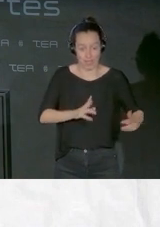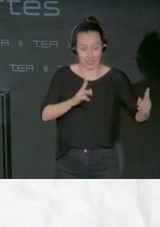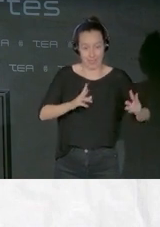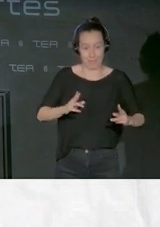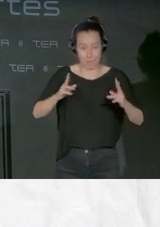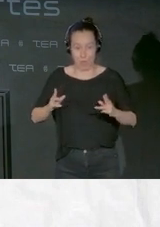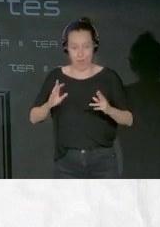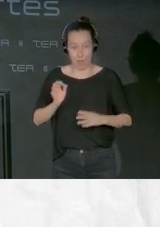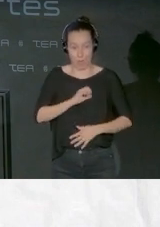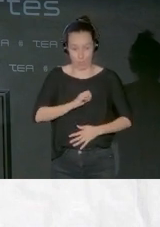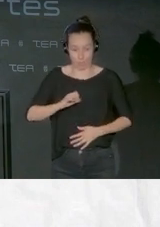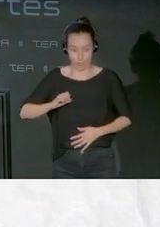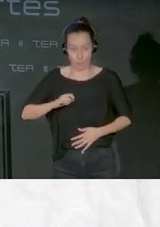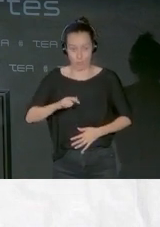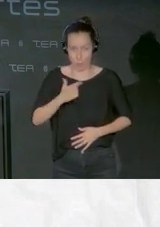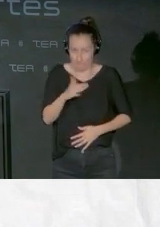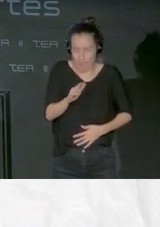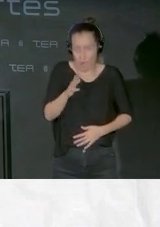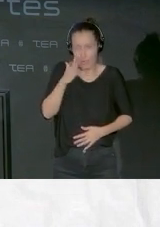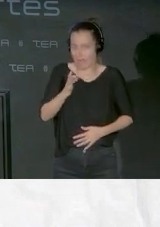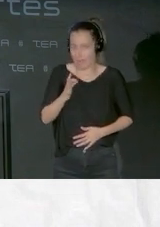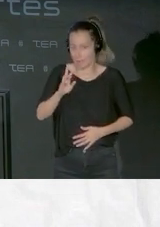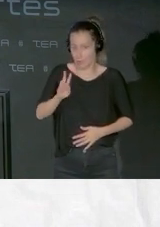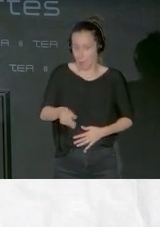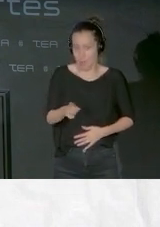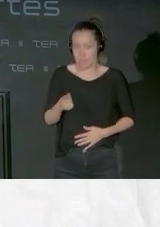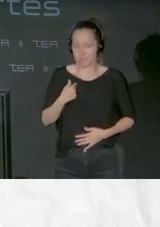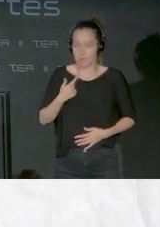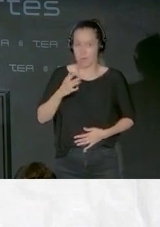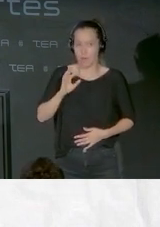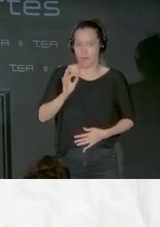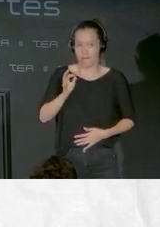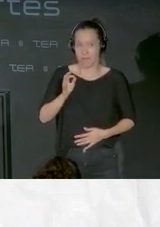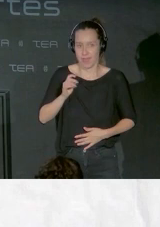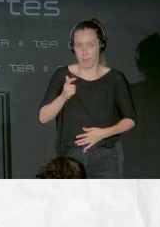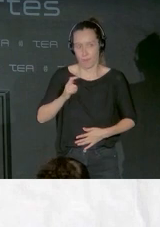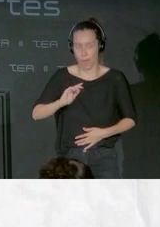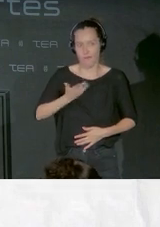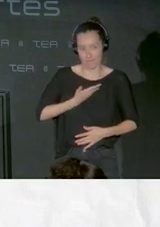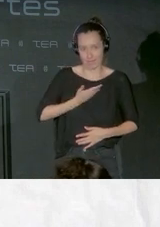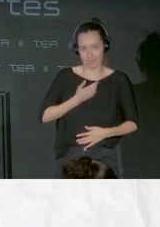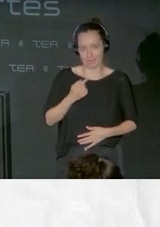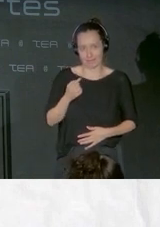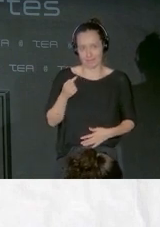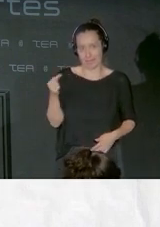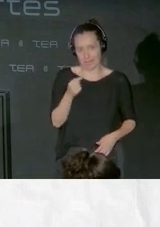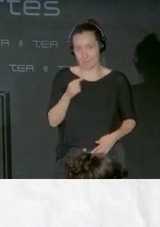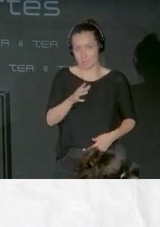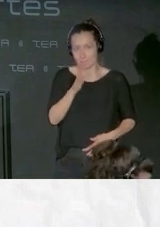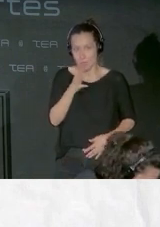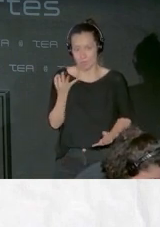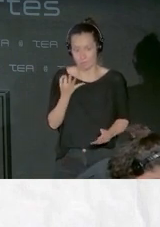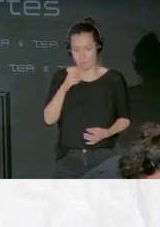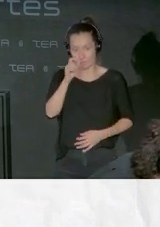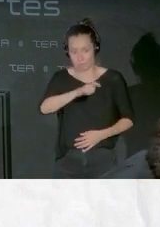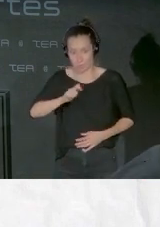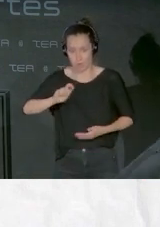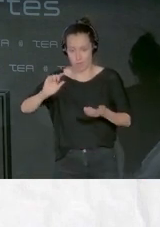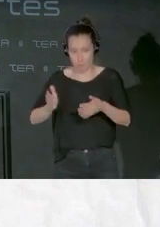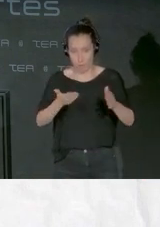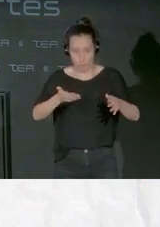the opportunities for the sector to train and develop its own staff when they're thinking more short-term. And then the last